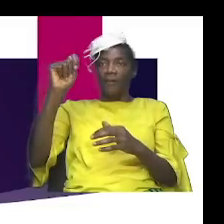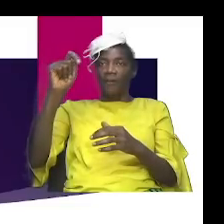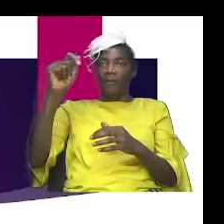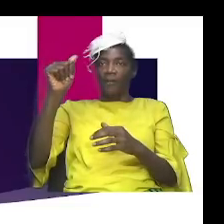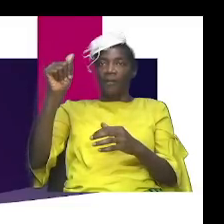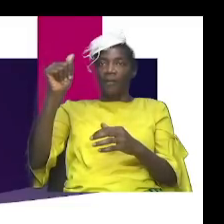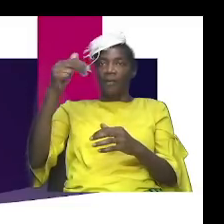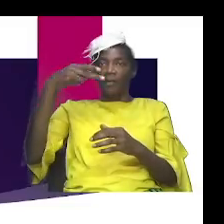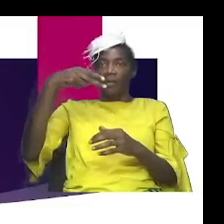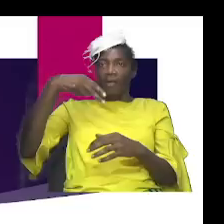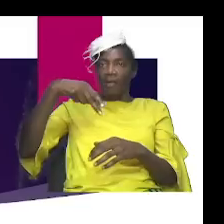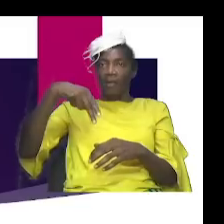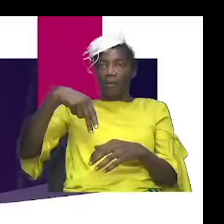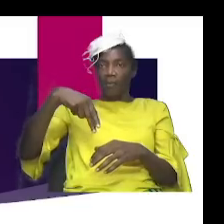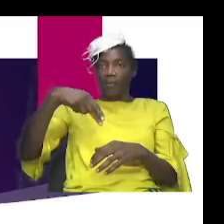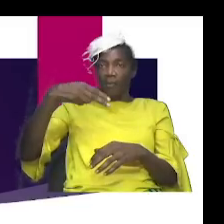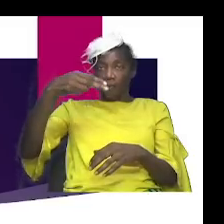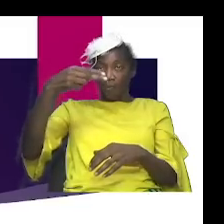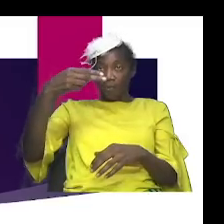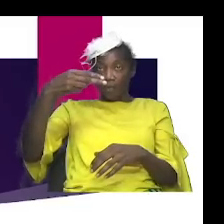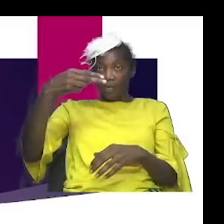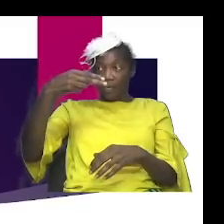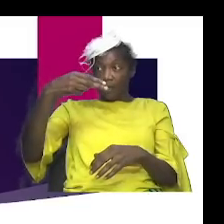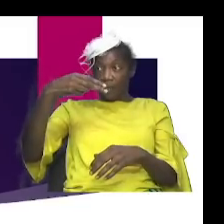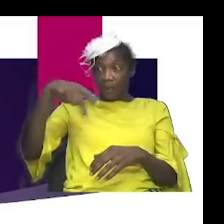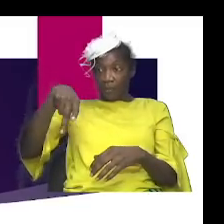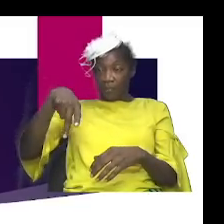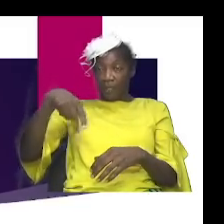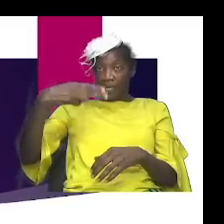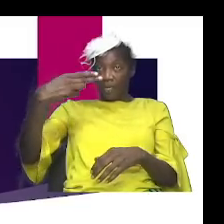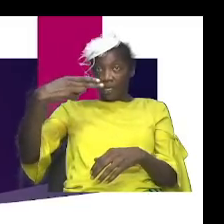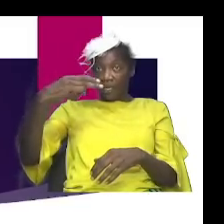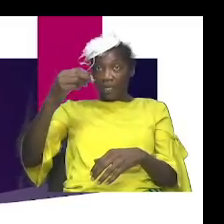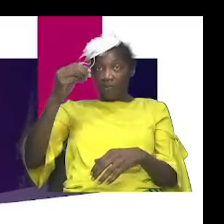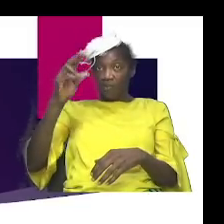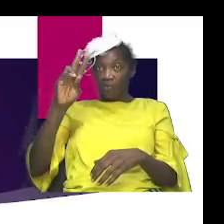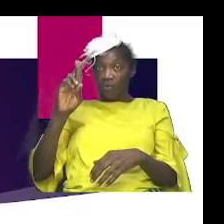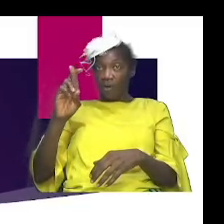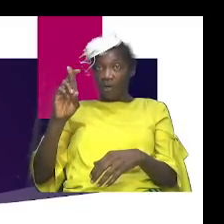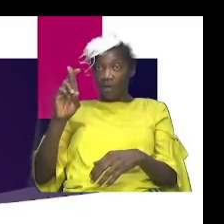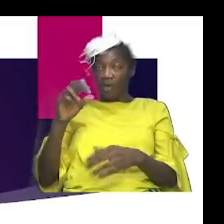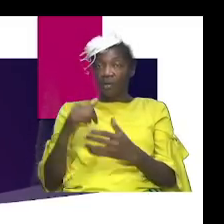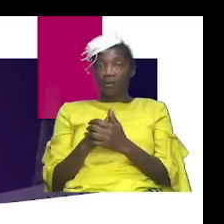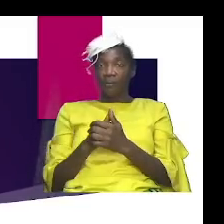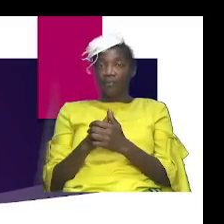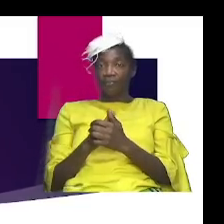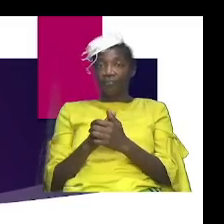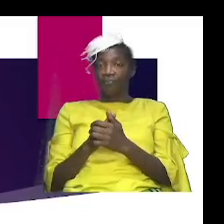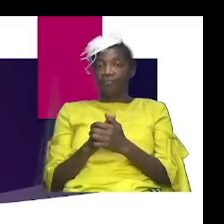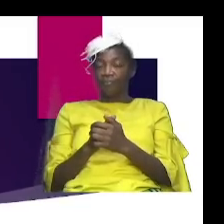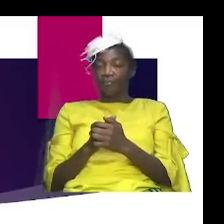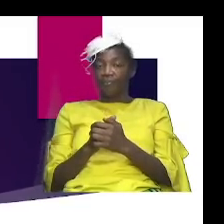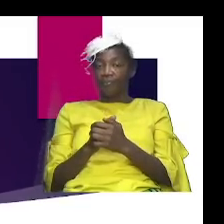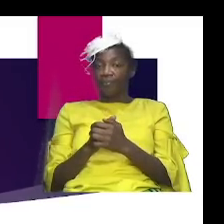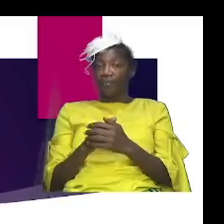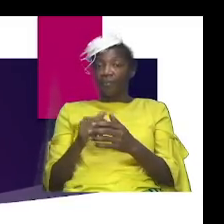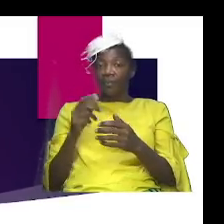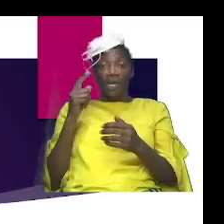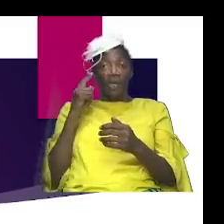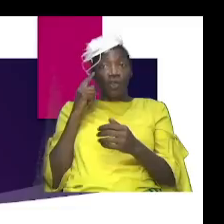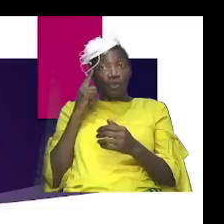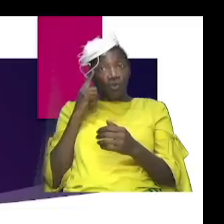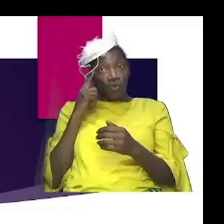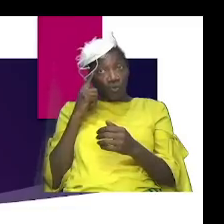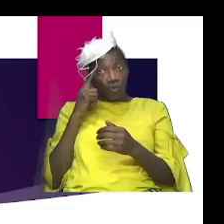never know about or took it lightly or forgot about, I am telling you, it is very significant. Notice the emphasis that